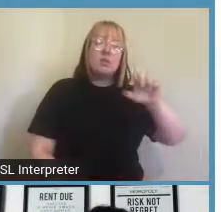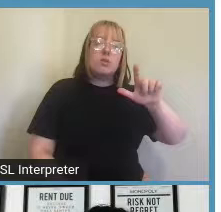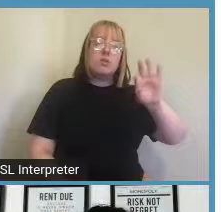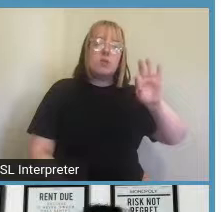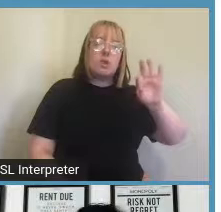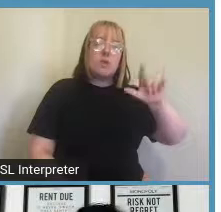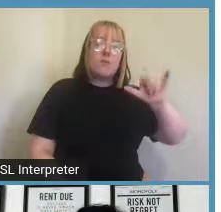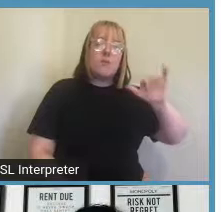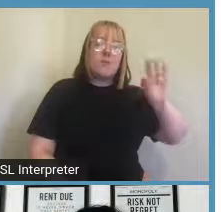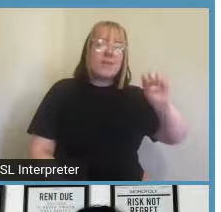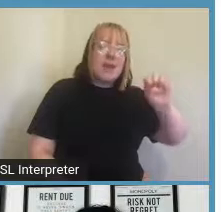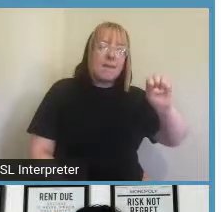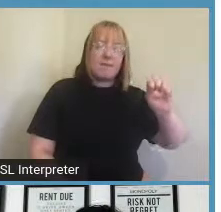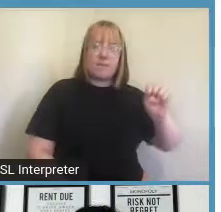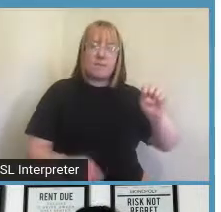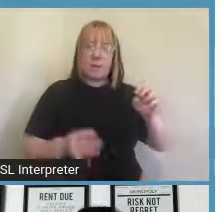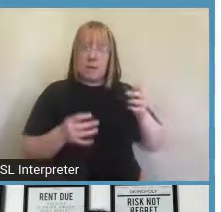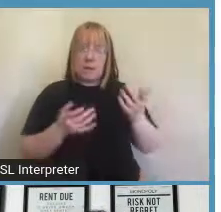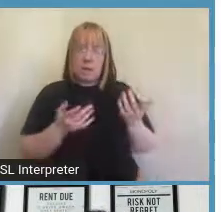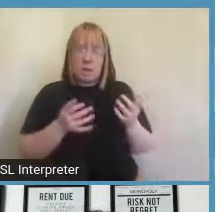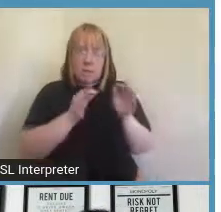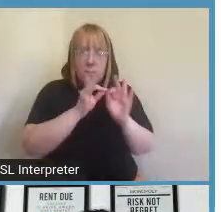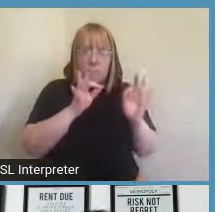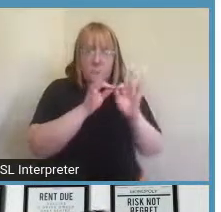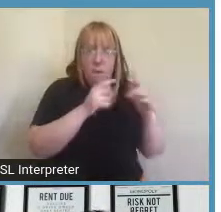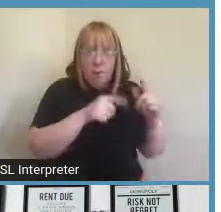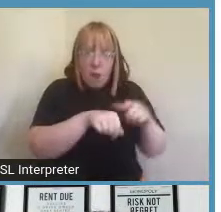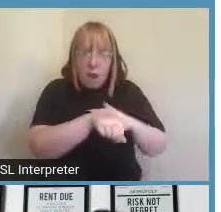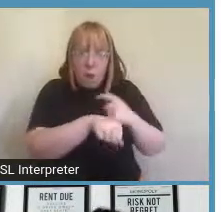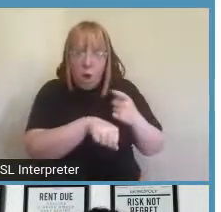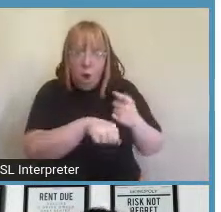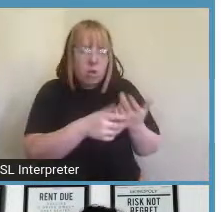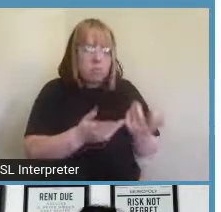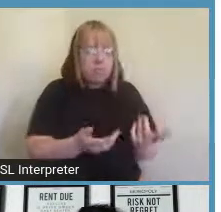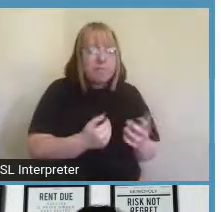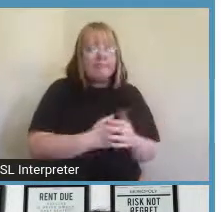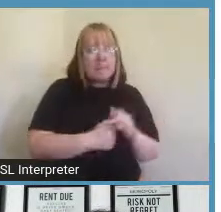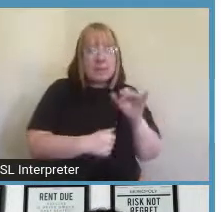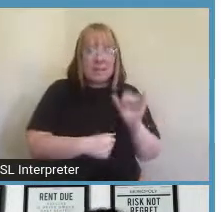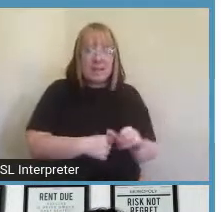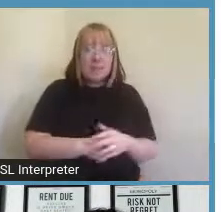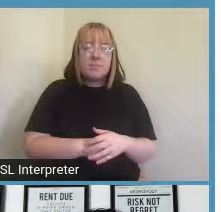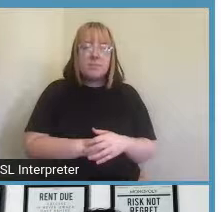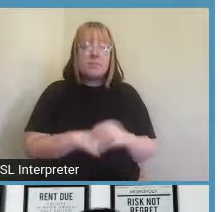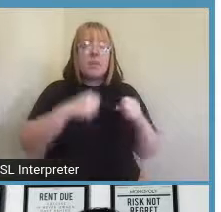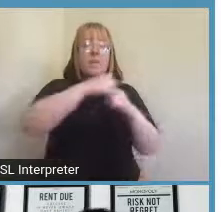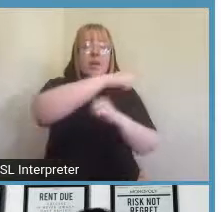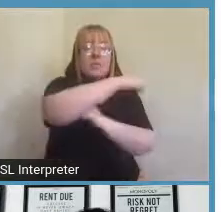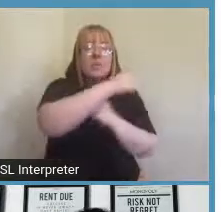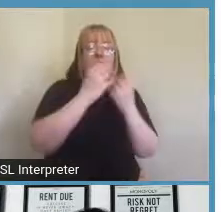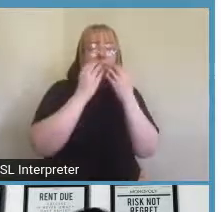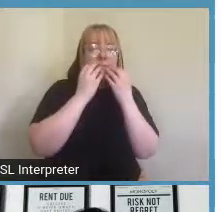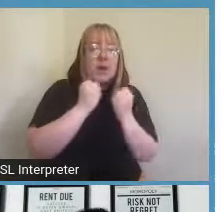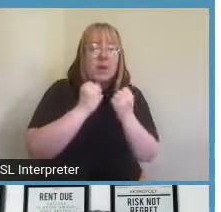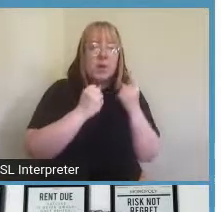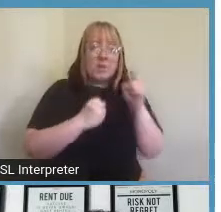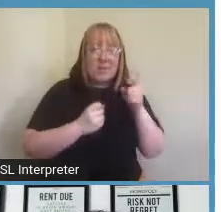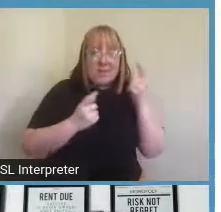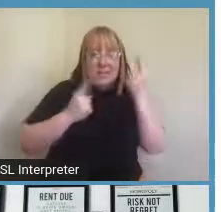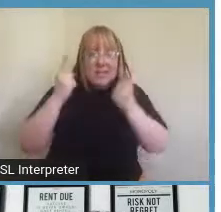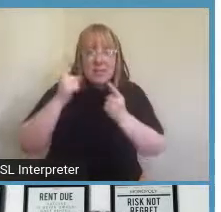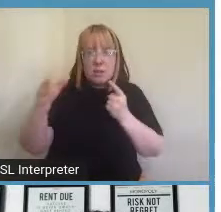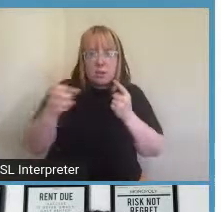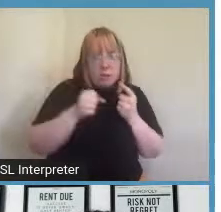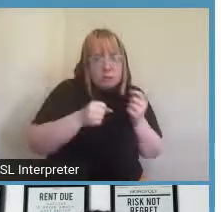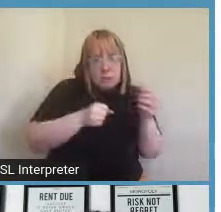might be to the organization. So things like perhaps or like kind of foundational values, for example, where that